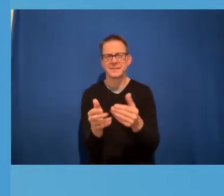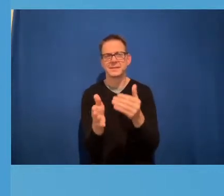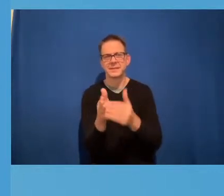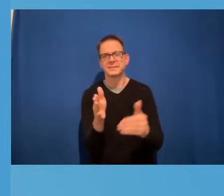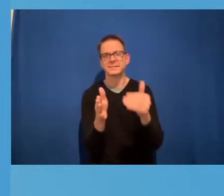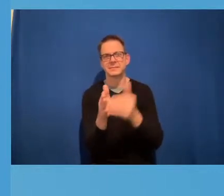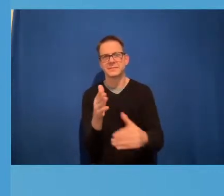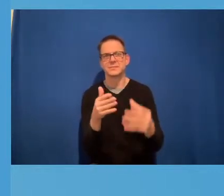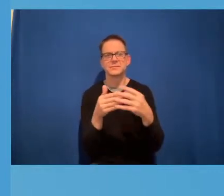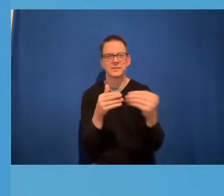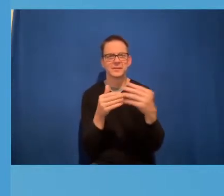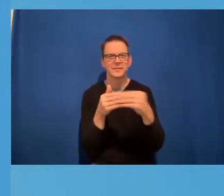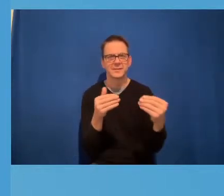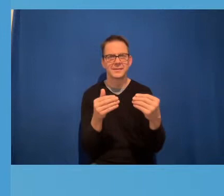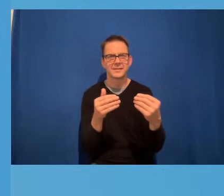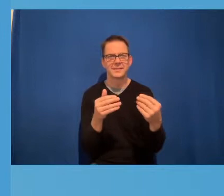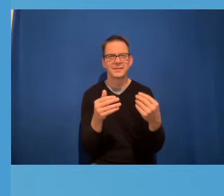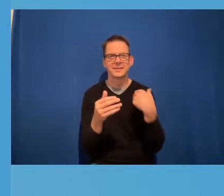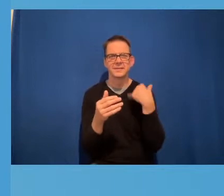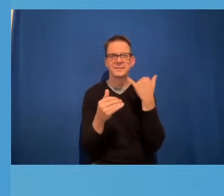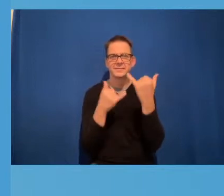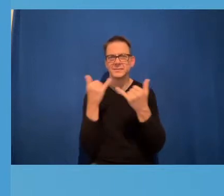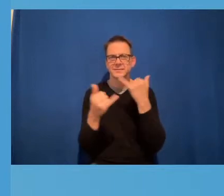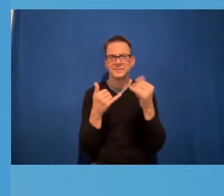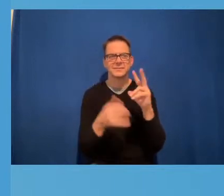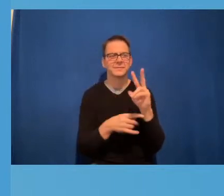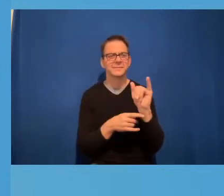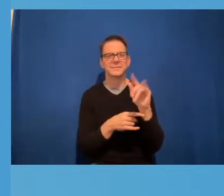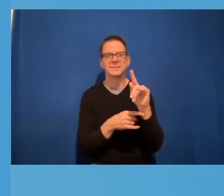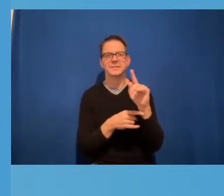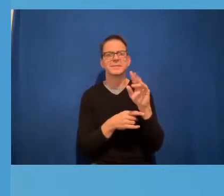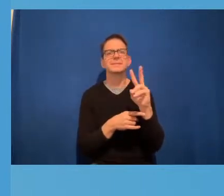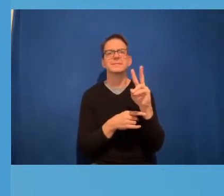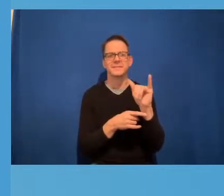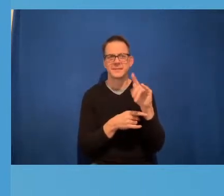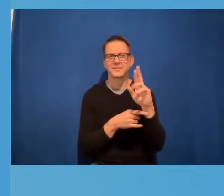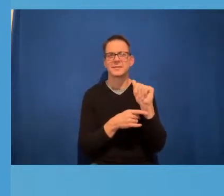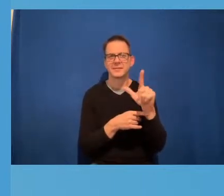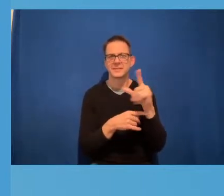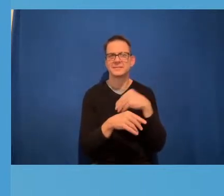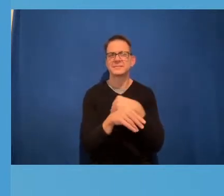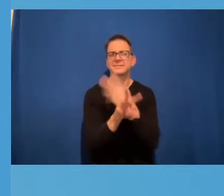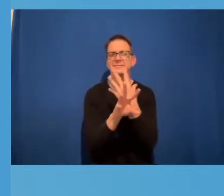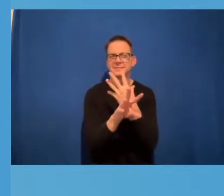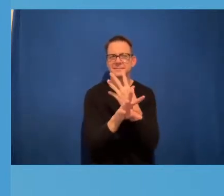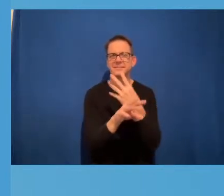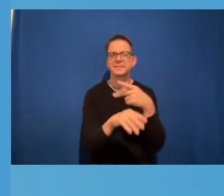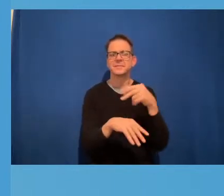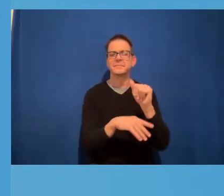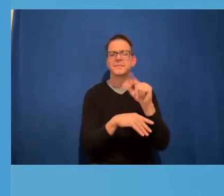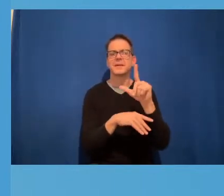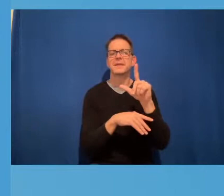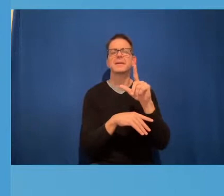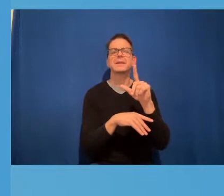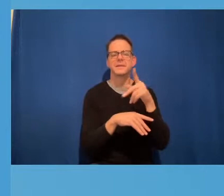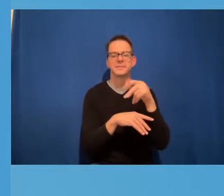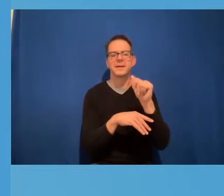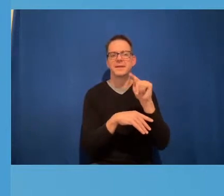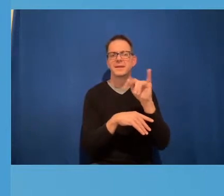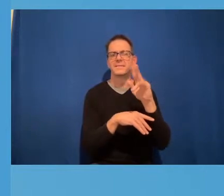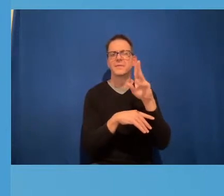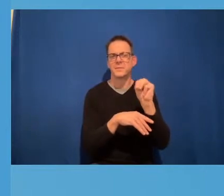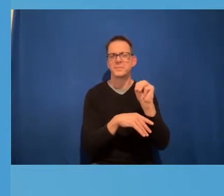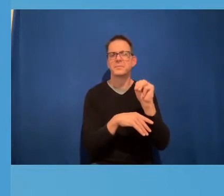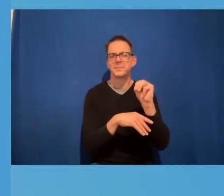ourselves because it wasn't given by the government. So that was the first thing that we paid for. Then we had to buy